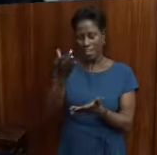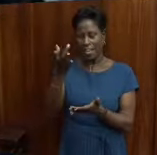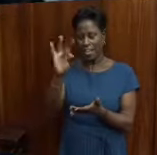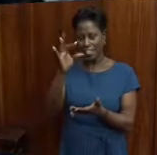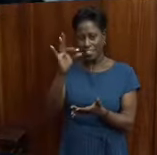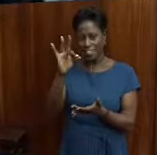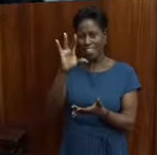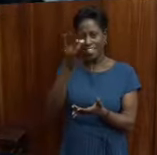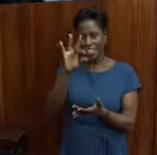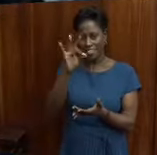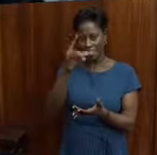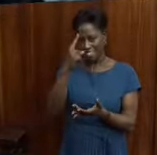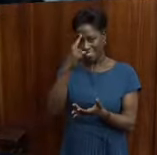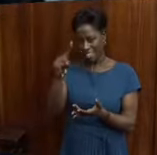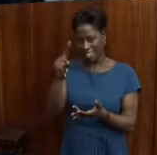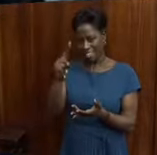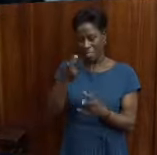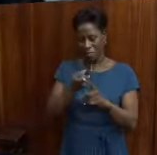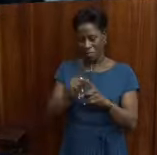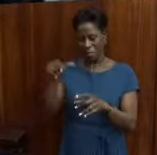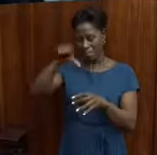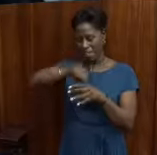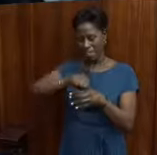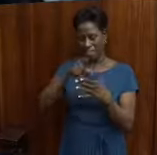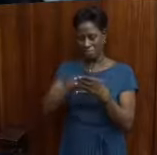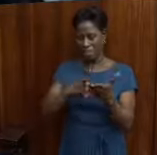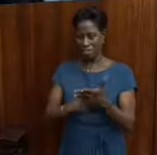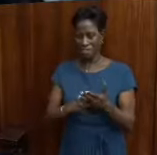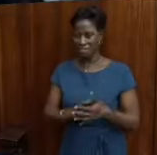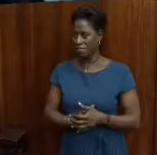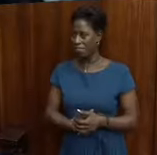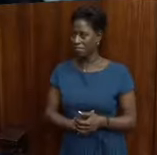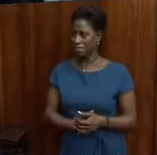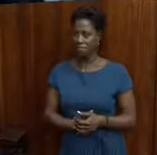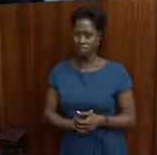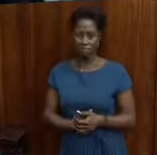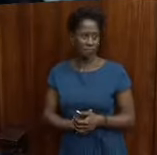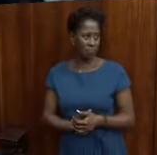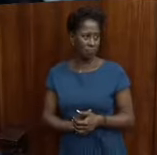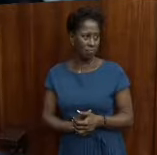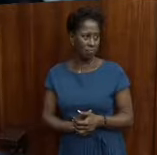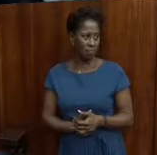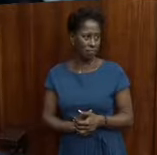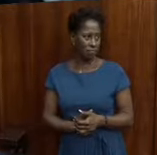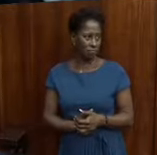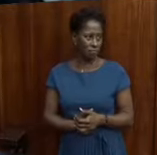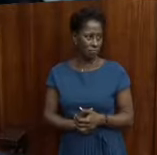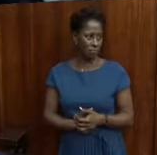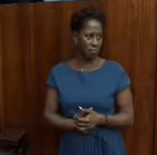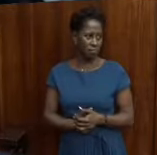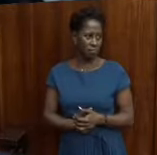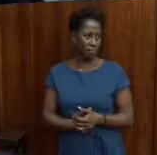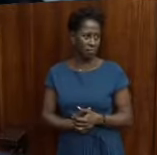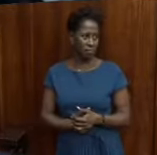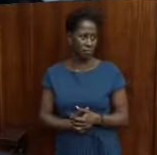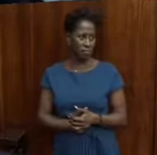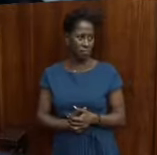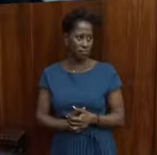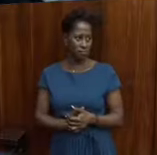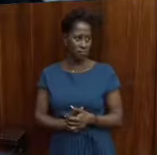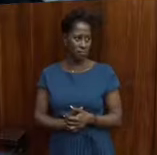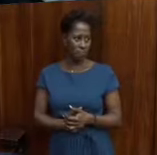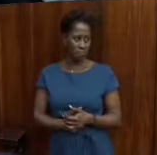gas and diesel, respectively. The significantly lower excise tax on fuel is reflected in